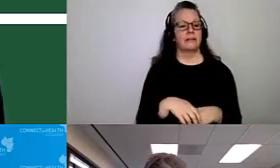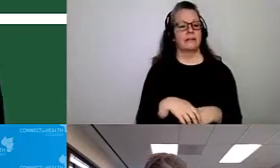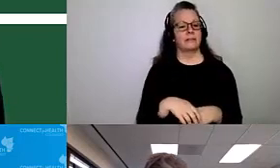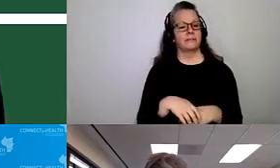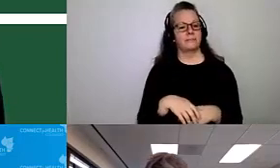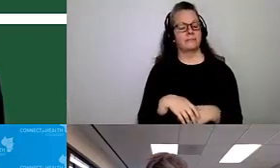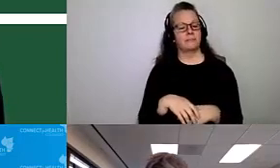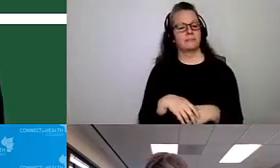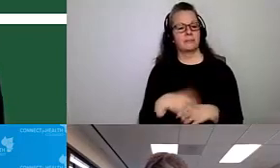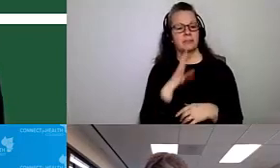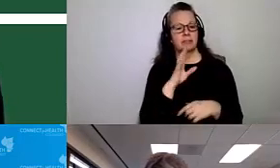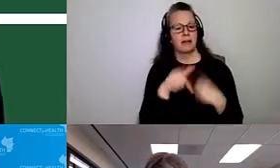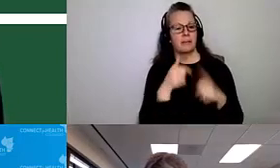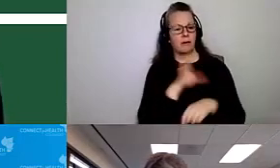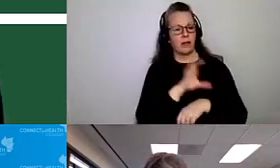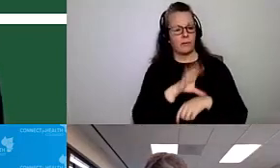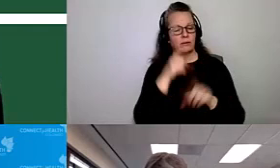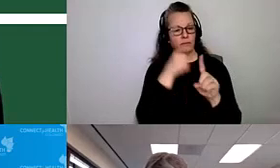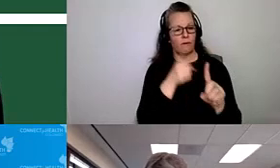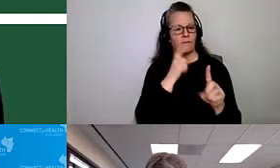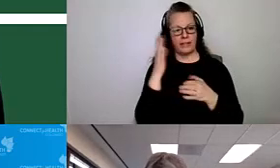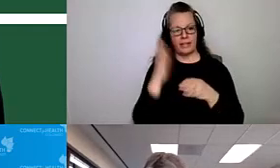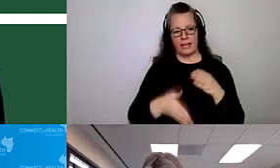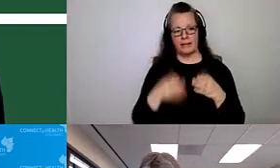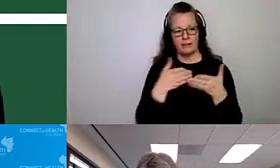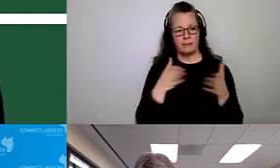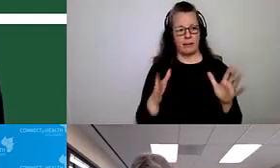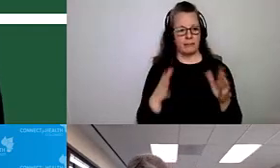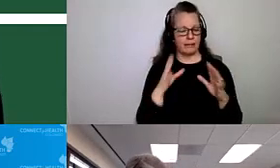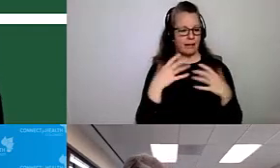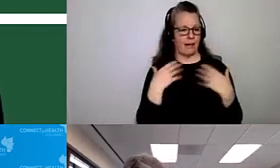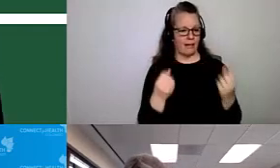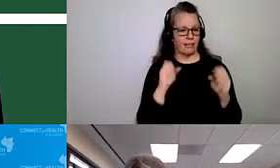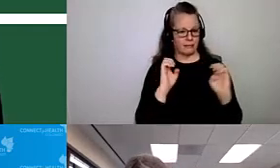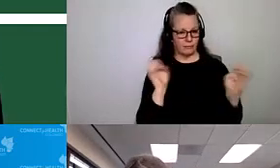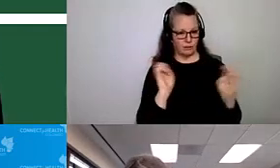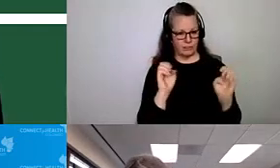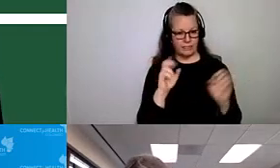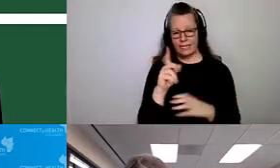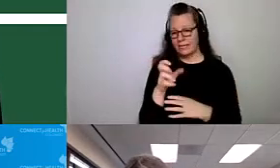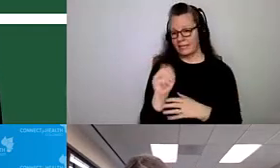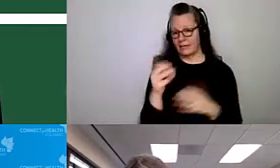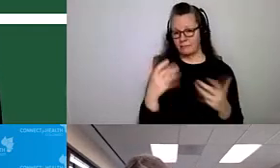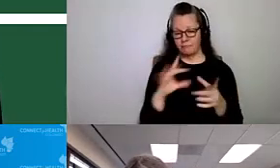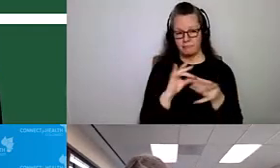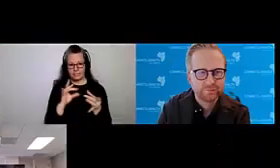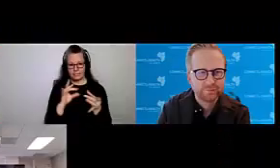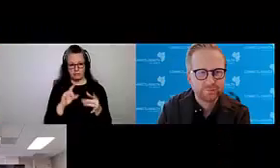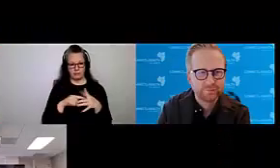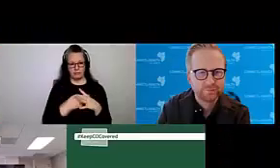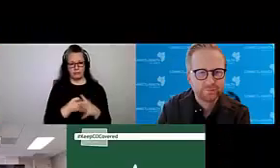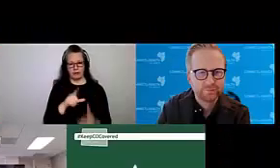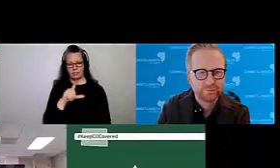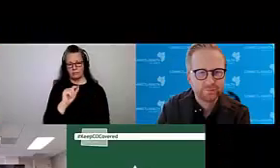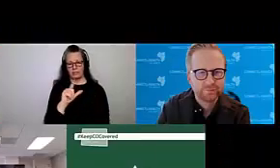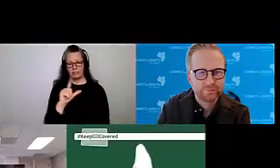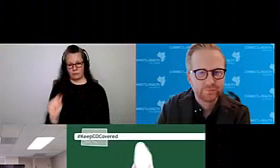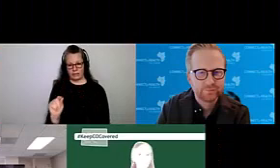Colorado's goals for the end of the public health emergency. As Kim had mentioned, starting in March of 2020, and throughout